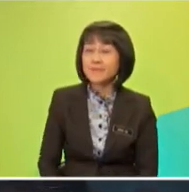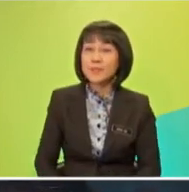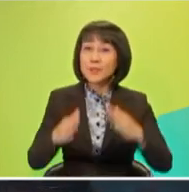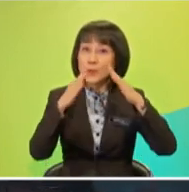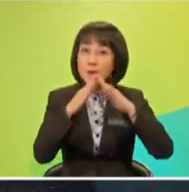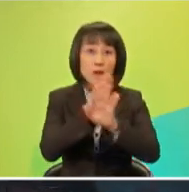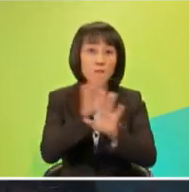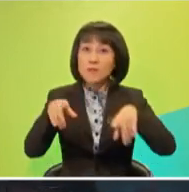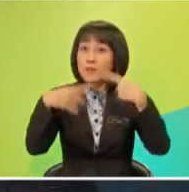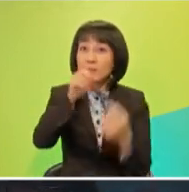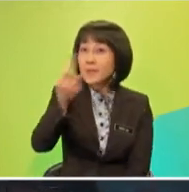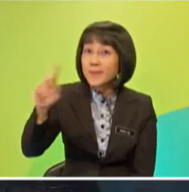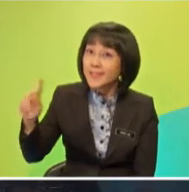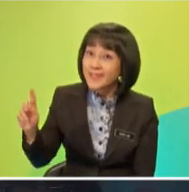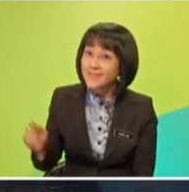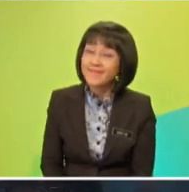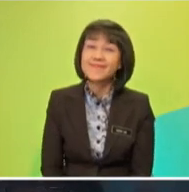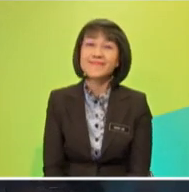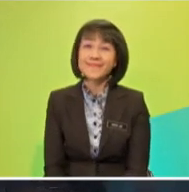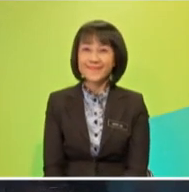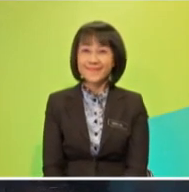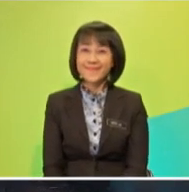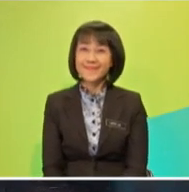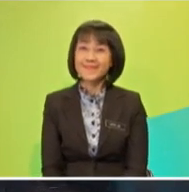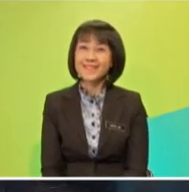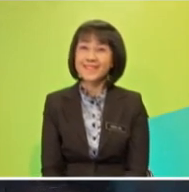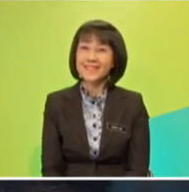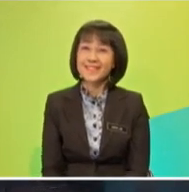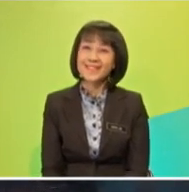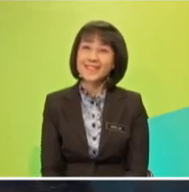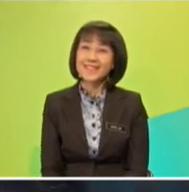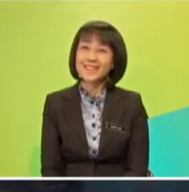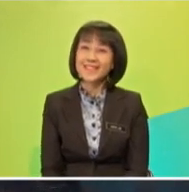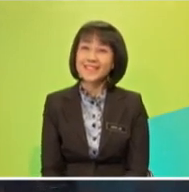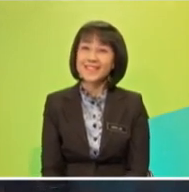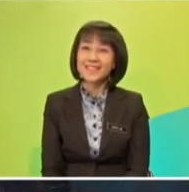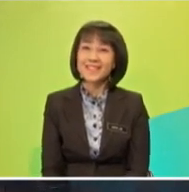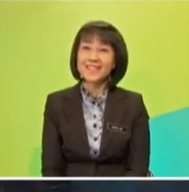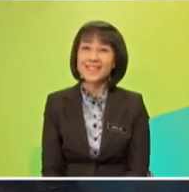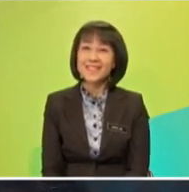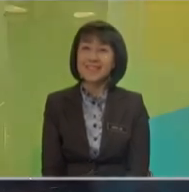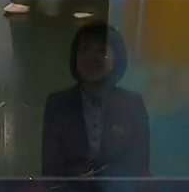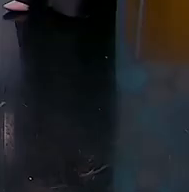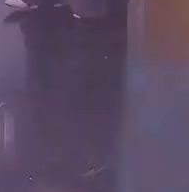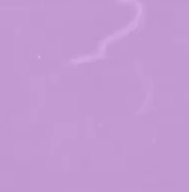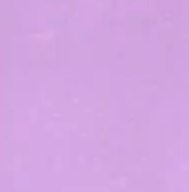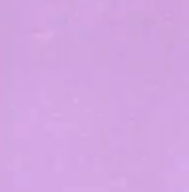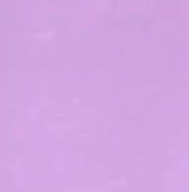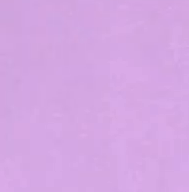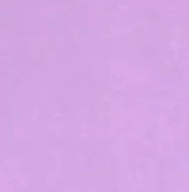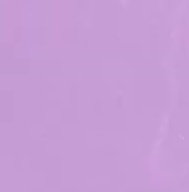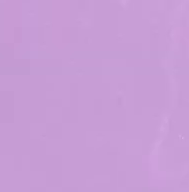anywhere. We'll be right back here at Tahap 1, DidikTV KPM. It's a birthday party! Yay!